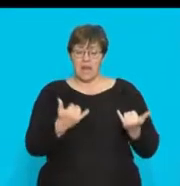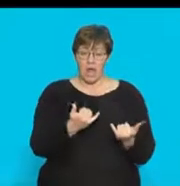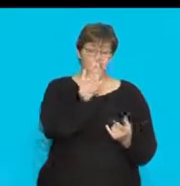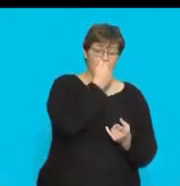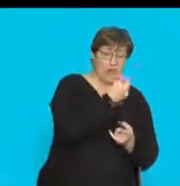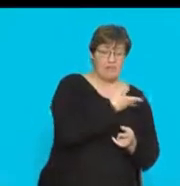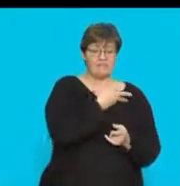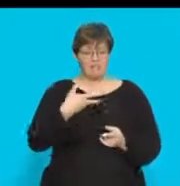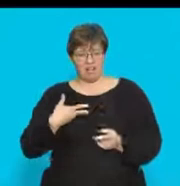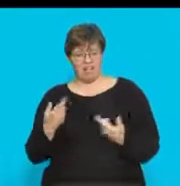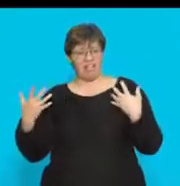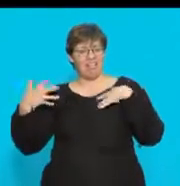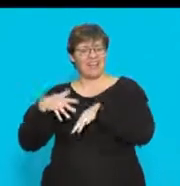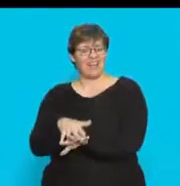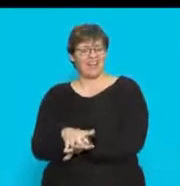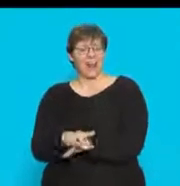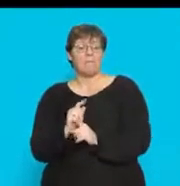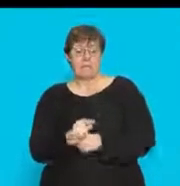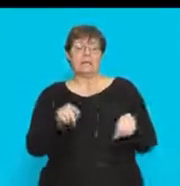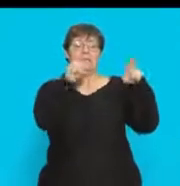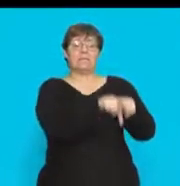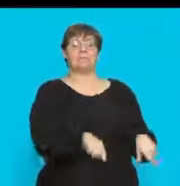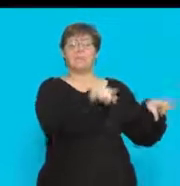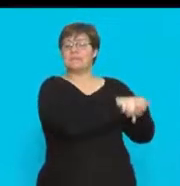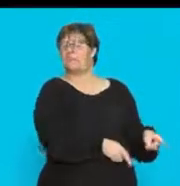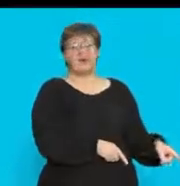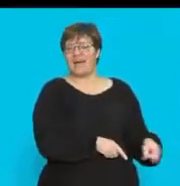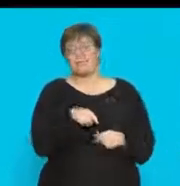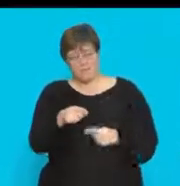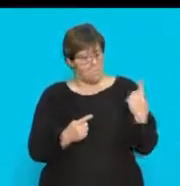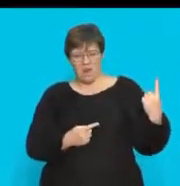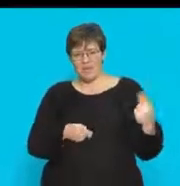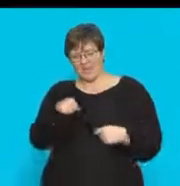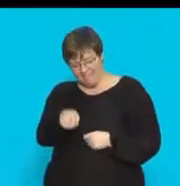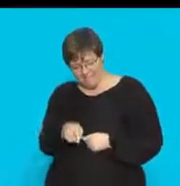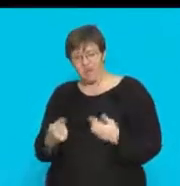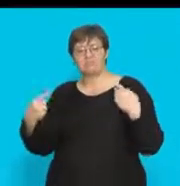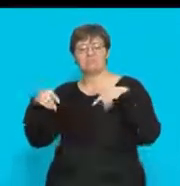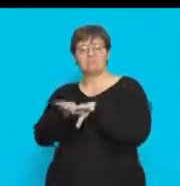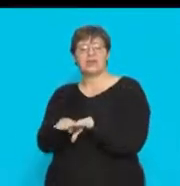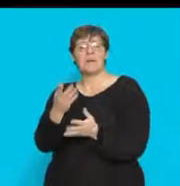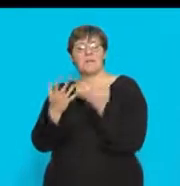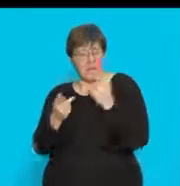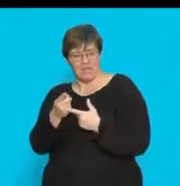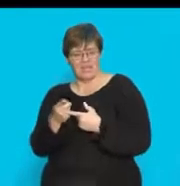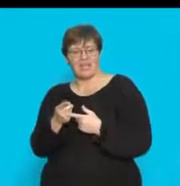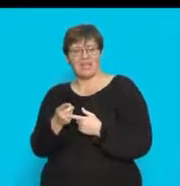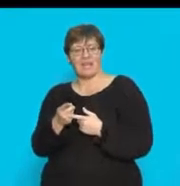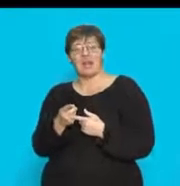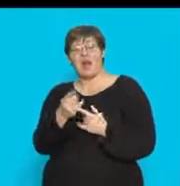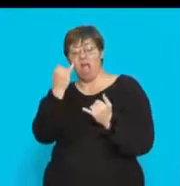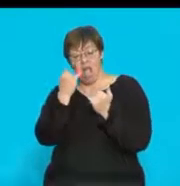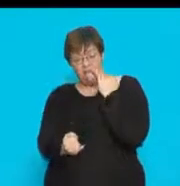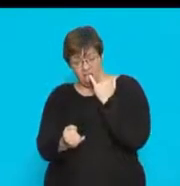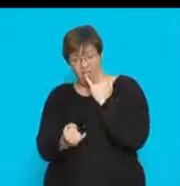you're not reliant on just the one. It's quite possible that that harmful mutation